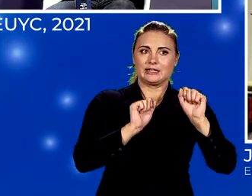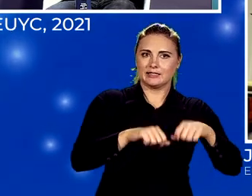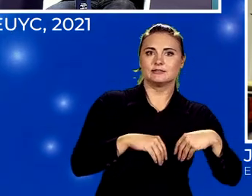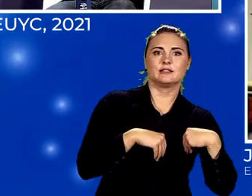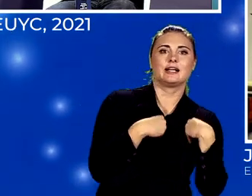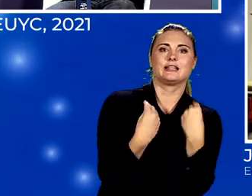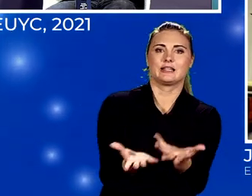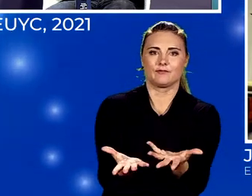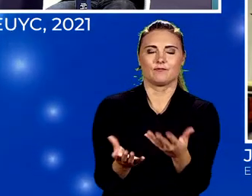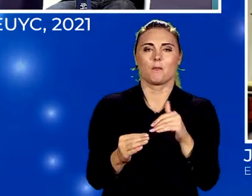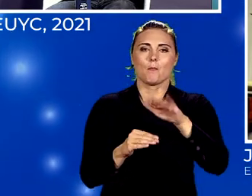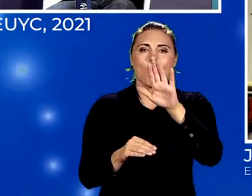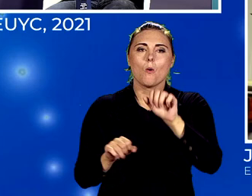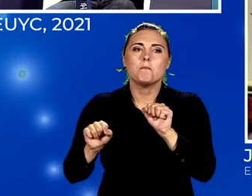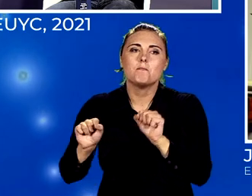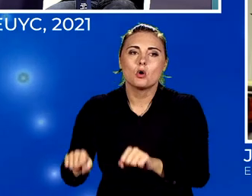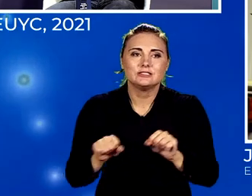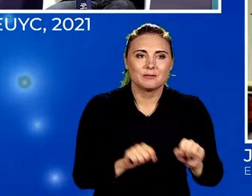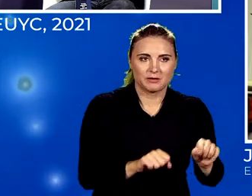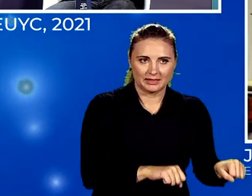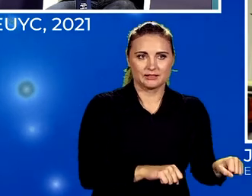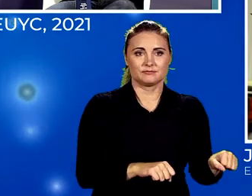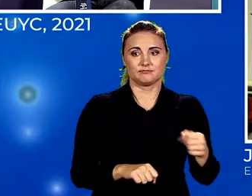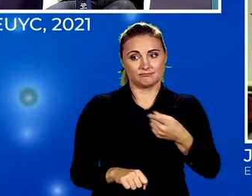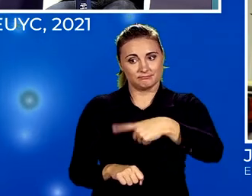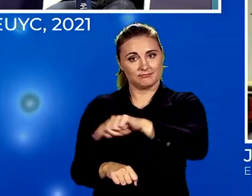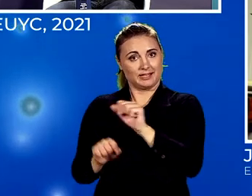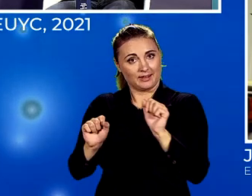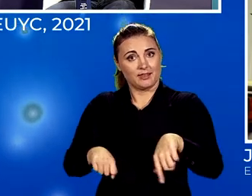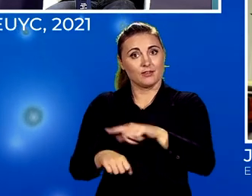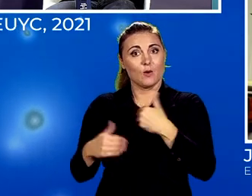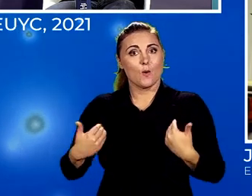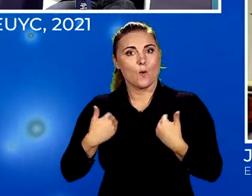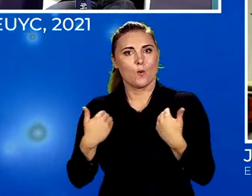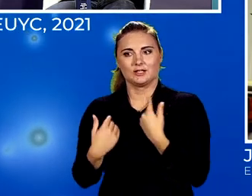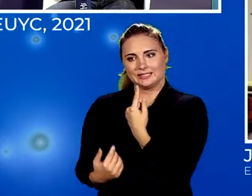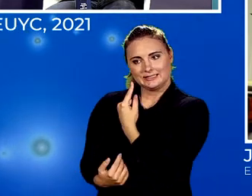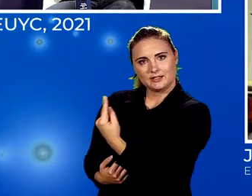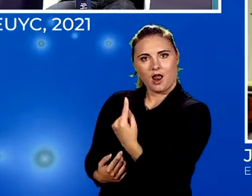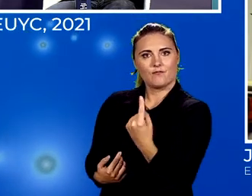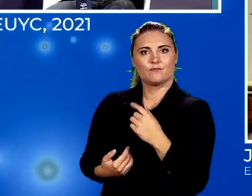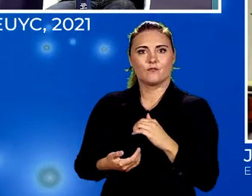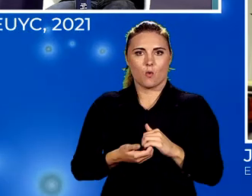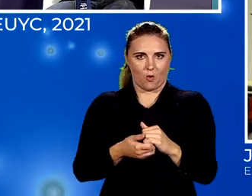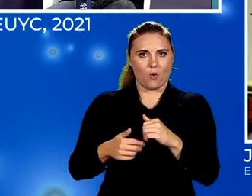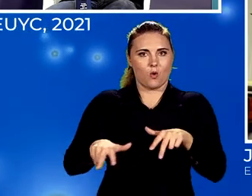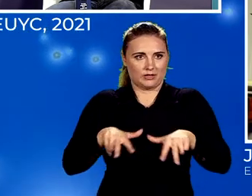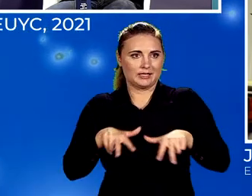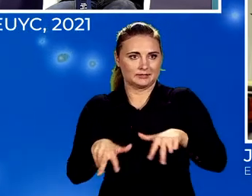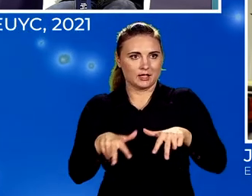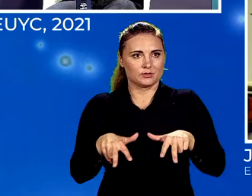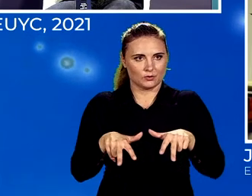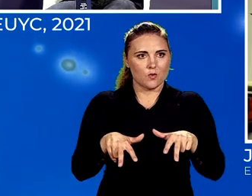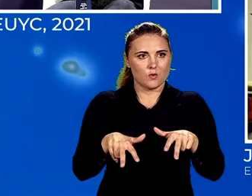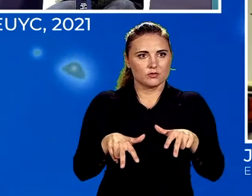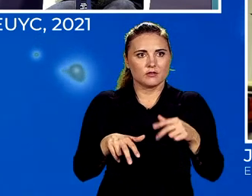people and youth organizations that are supporting young people need to take these opportunities that are